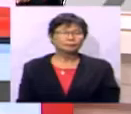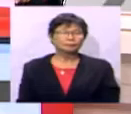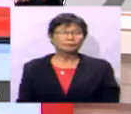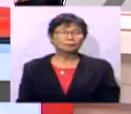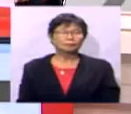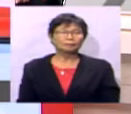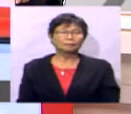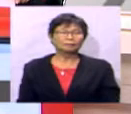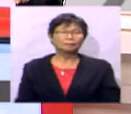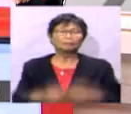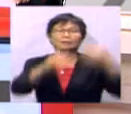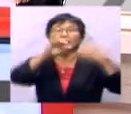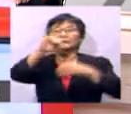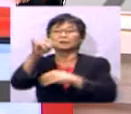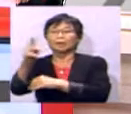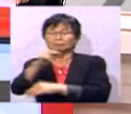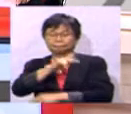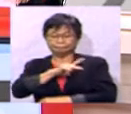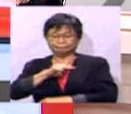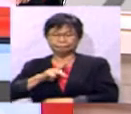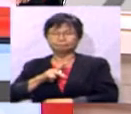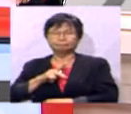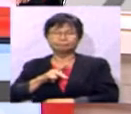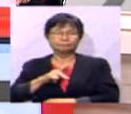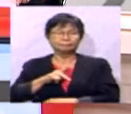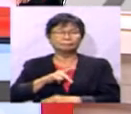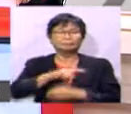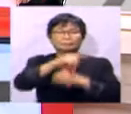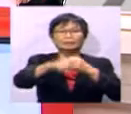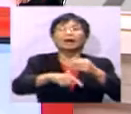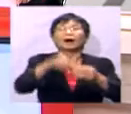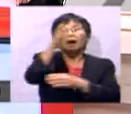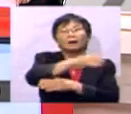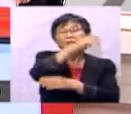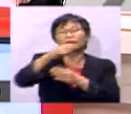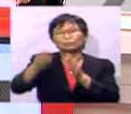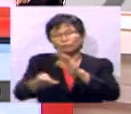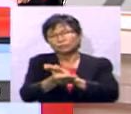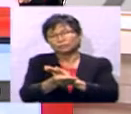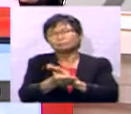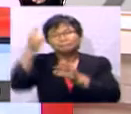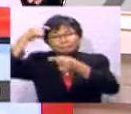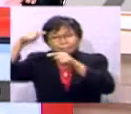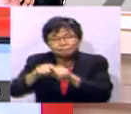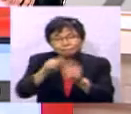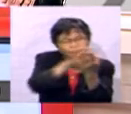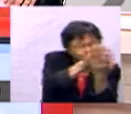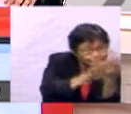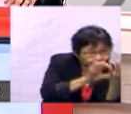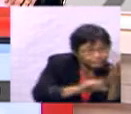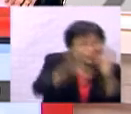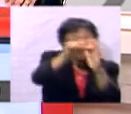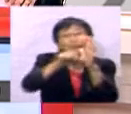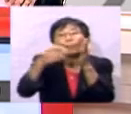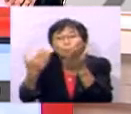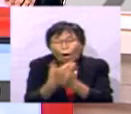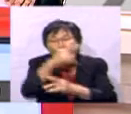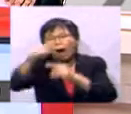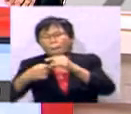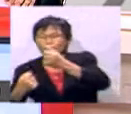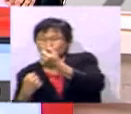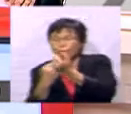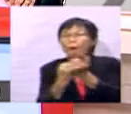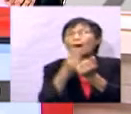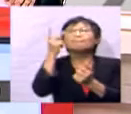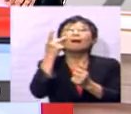Dalam pada itu, Jawatankuasa Kabinet mengenai anti rasuah setuju menggubal satu akta baharu mengenai pembiayaan